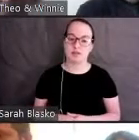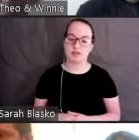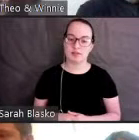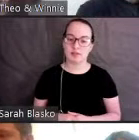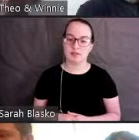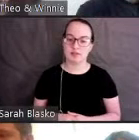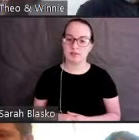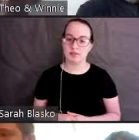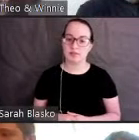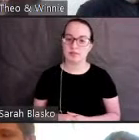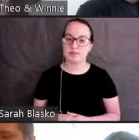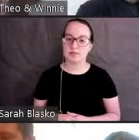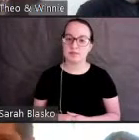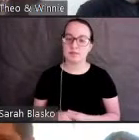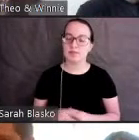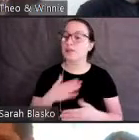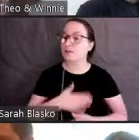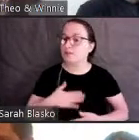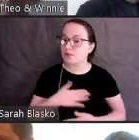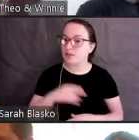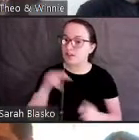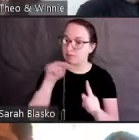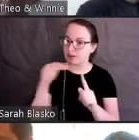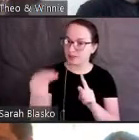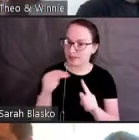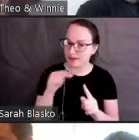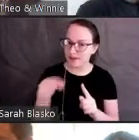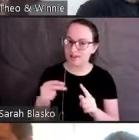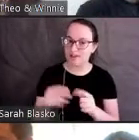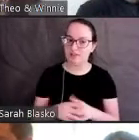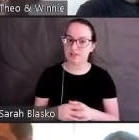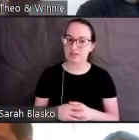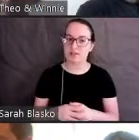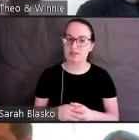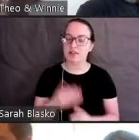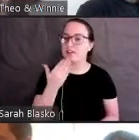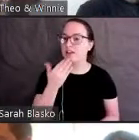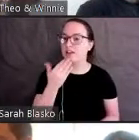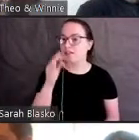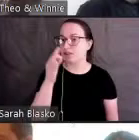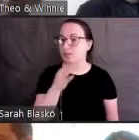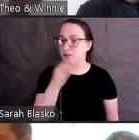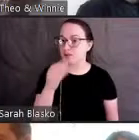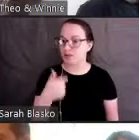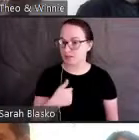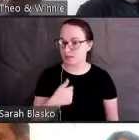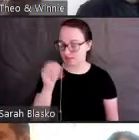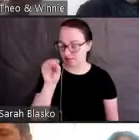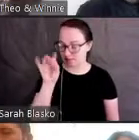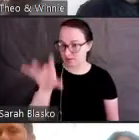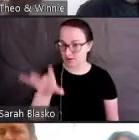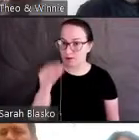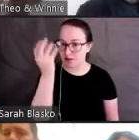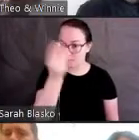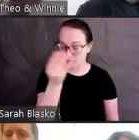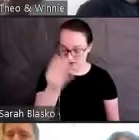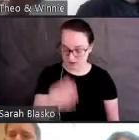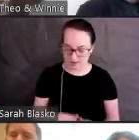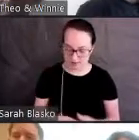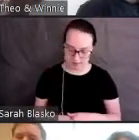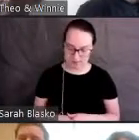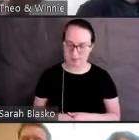that perspective. Thank you for the communion. I'm just going to give a few thoughts here as we kind of take up our